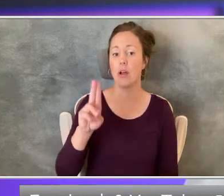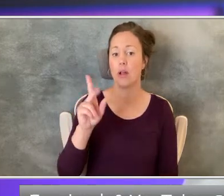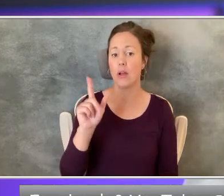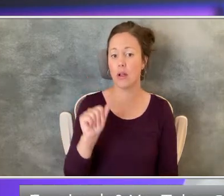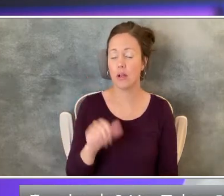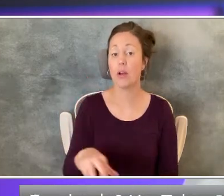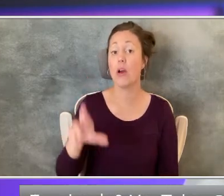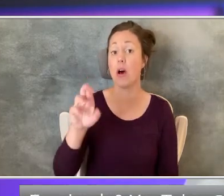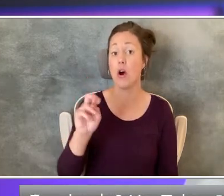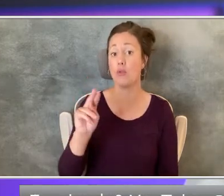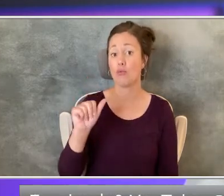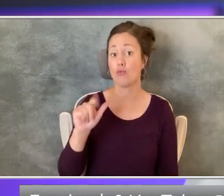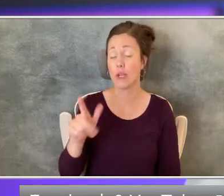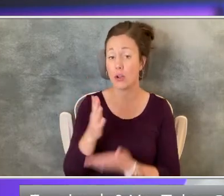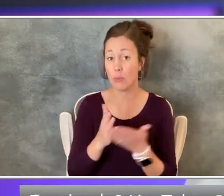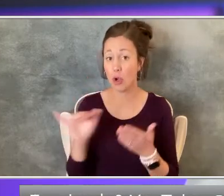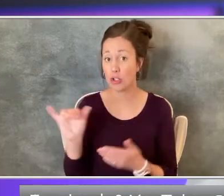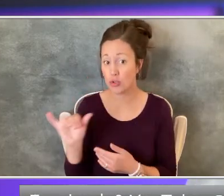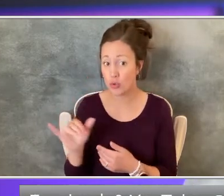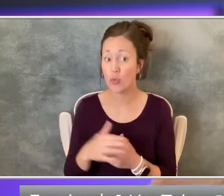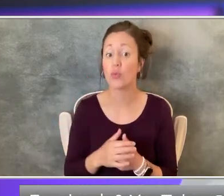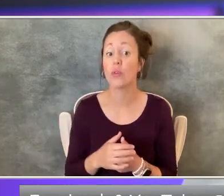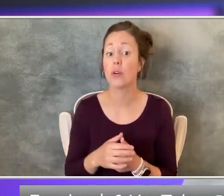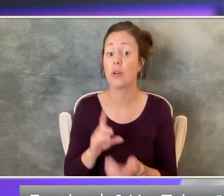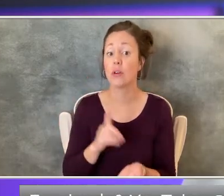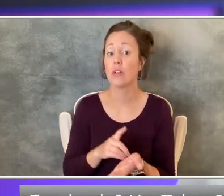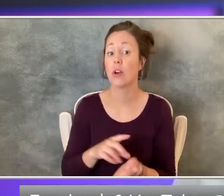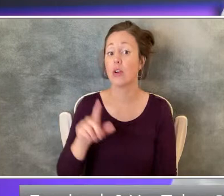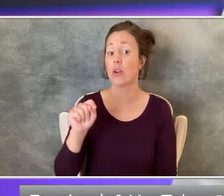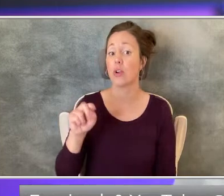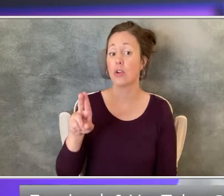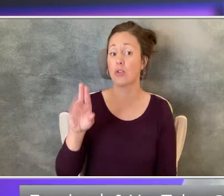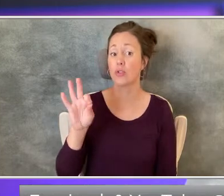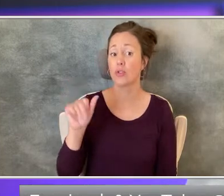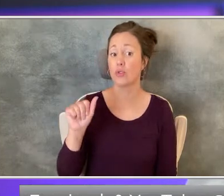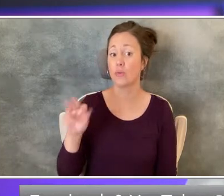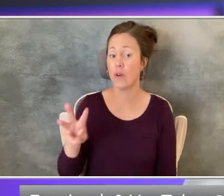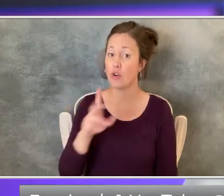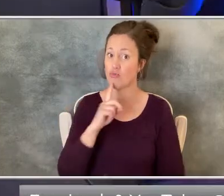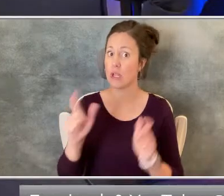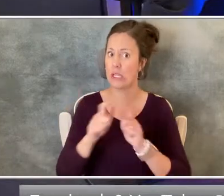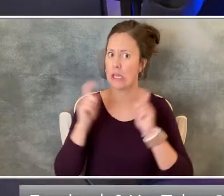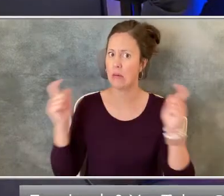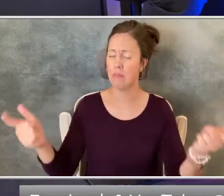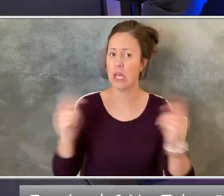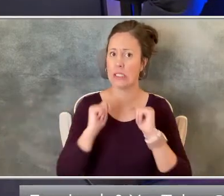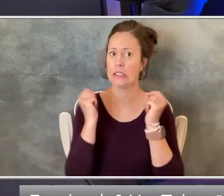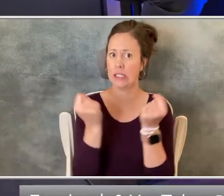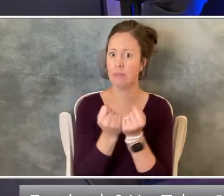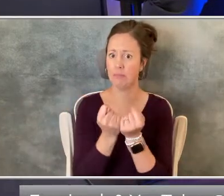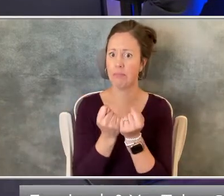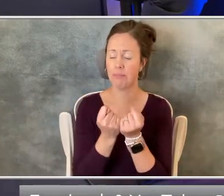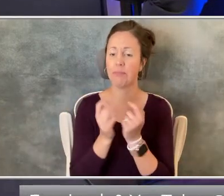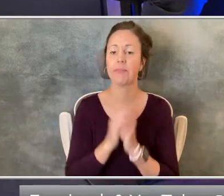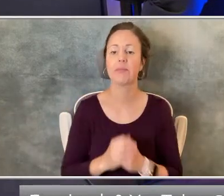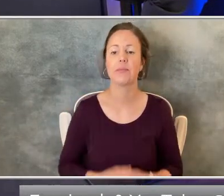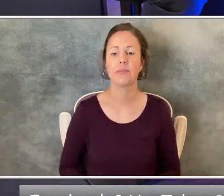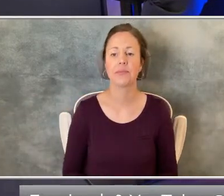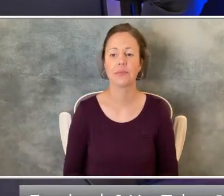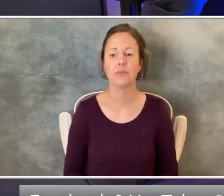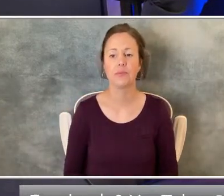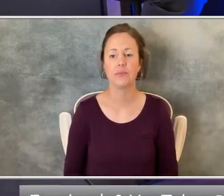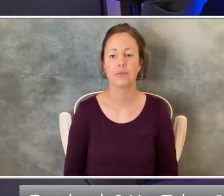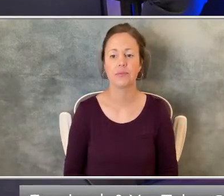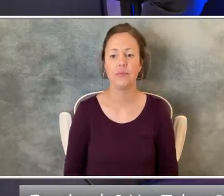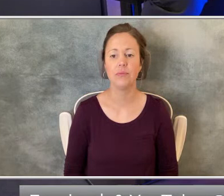the kidney part headed by Dr. Tufaha. So it's a big group. Team. Yeah, it's a big team. Which is something I'm going to